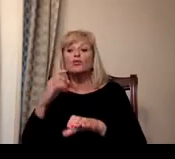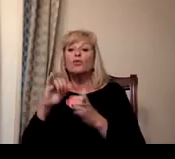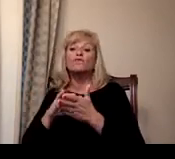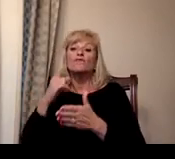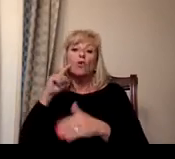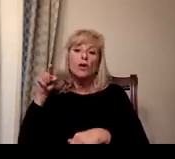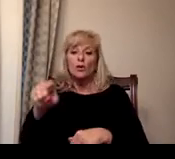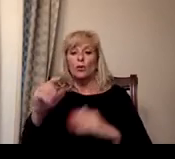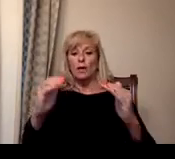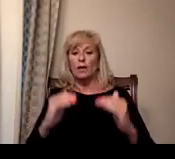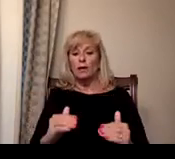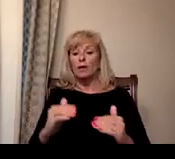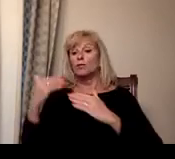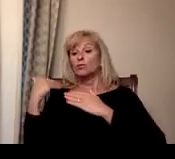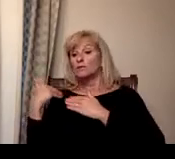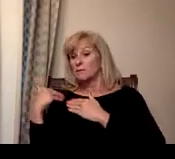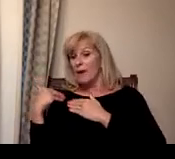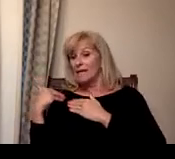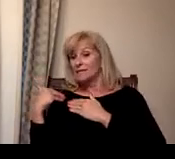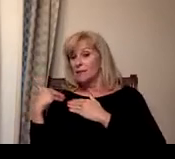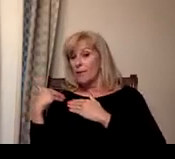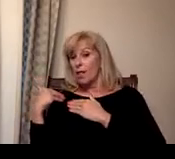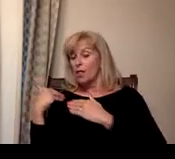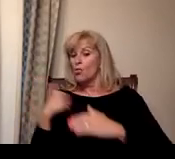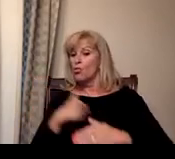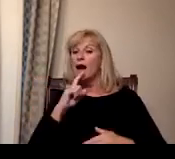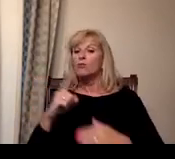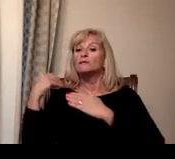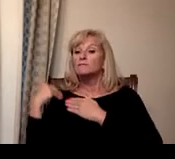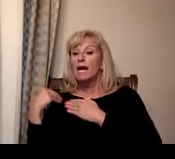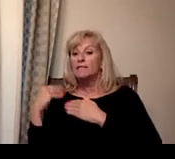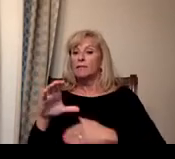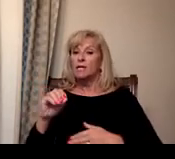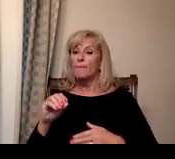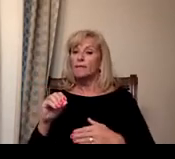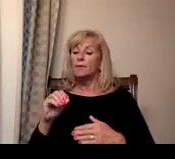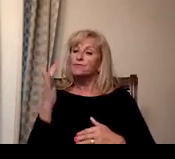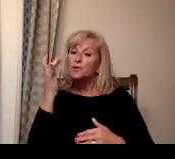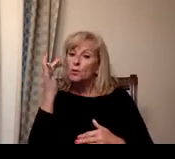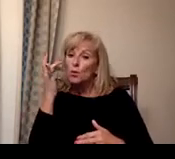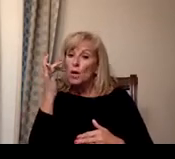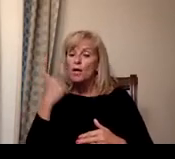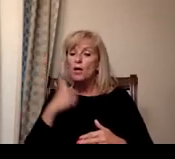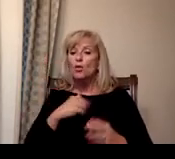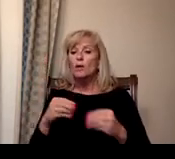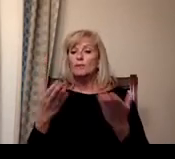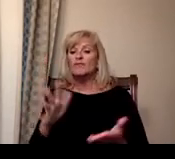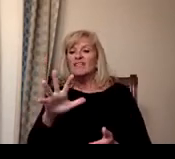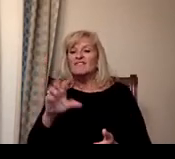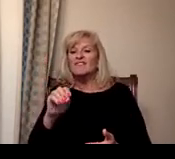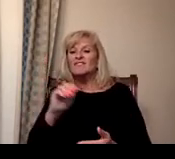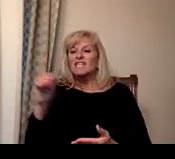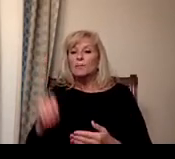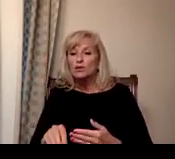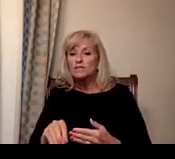difference, Vive is a more responsible choice because we provide 50% renewable energy